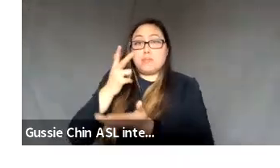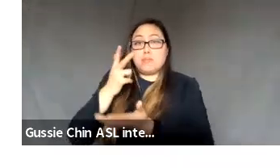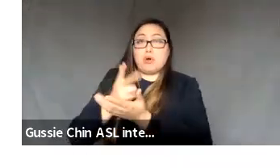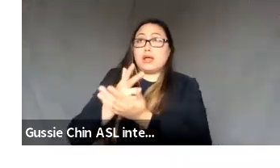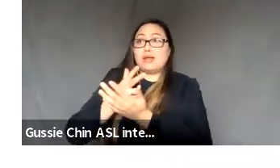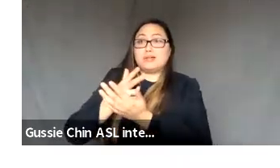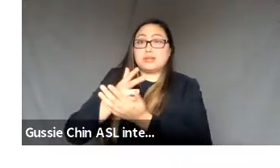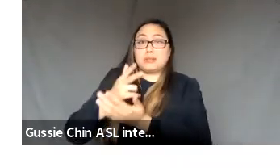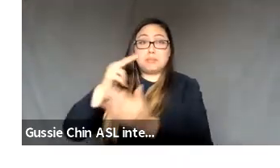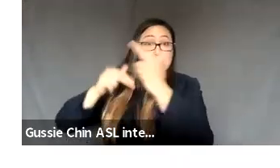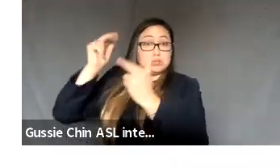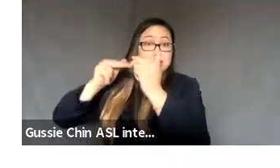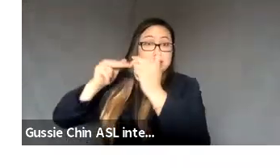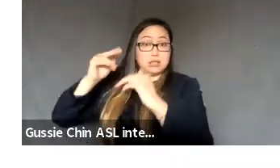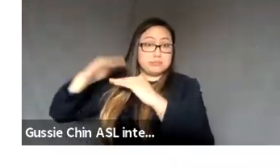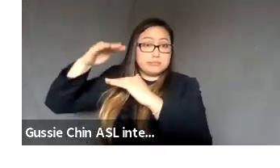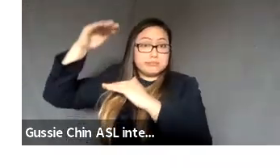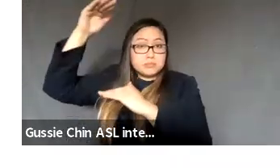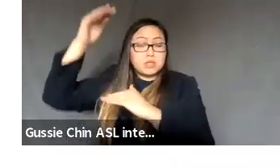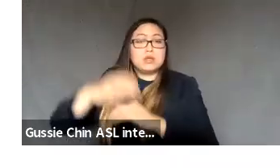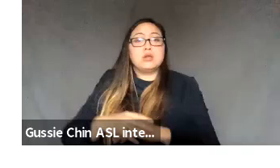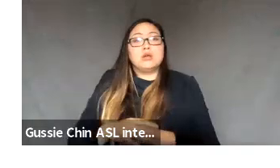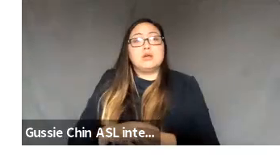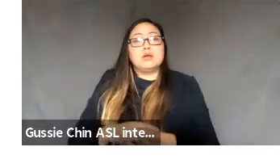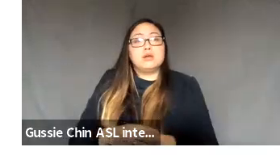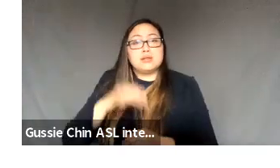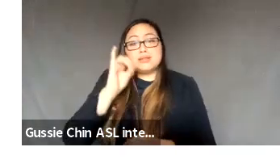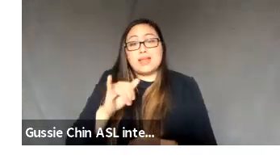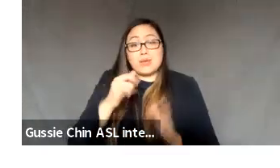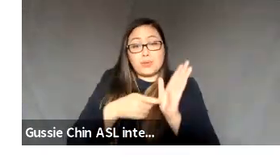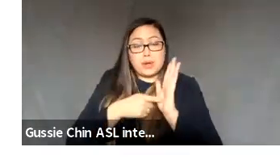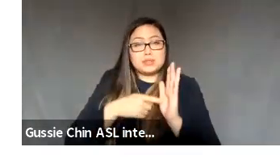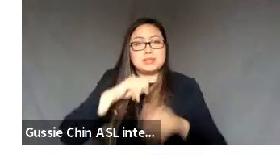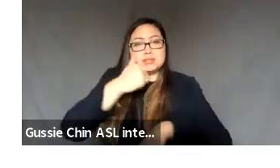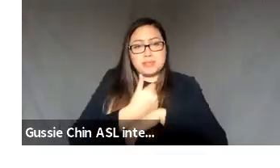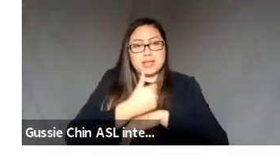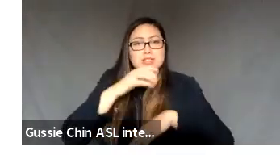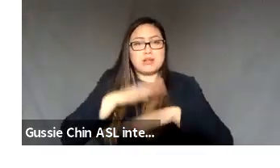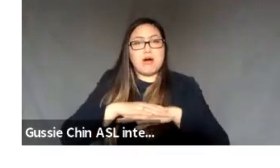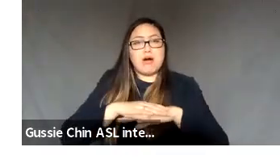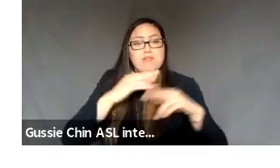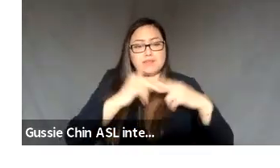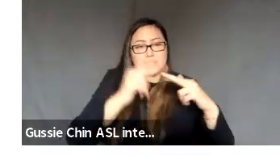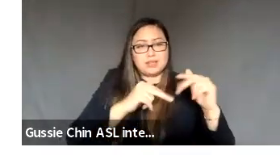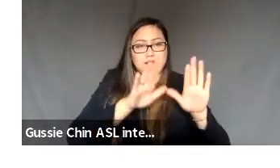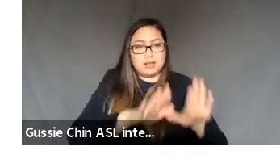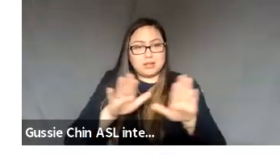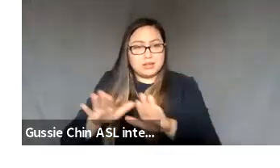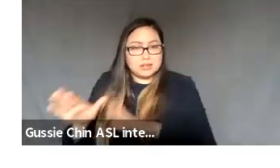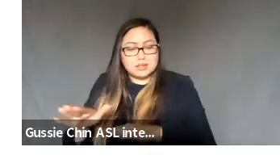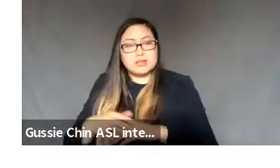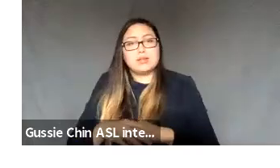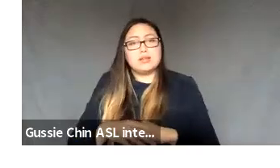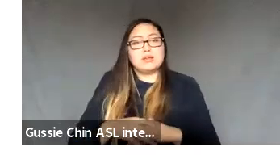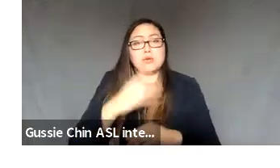structure. So the scoping requirement is based on facility by facility, based on if it's one space or a